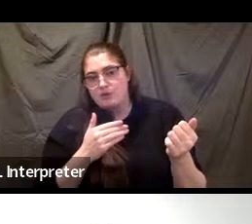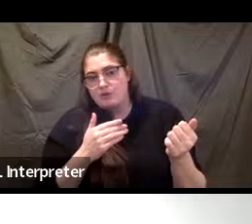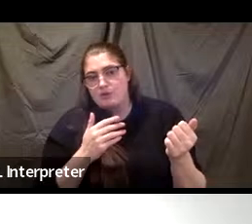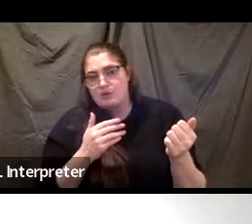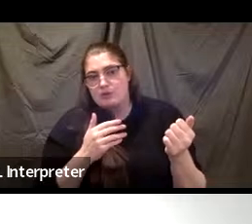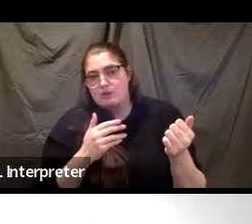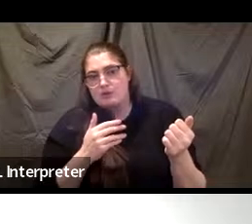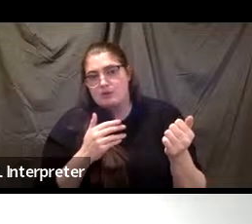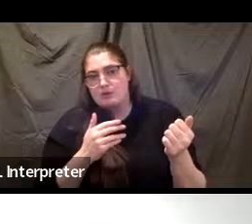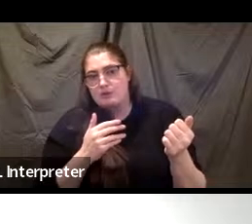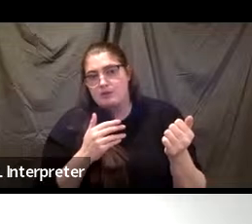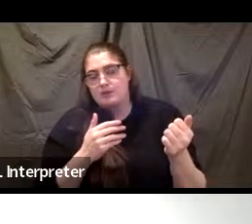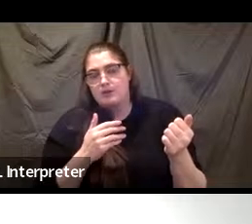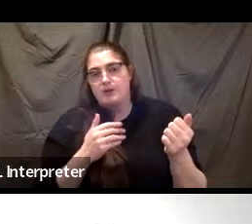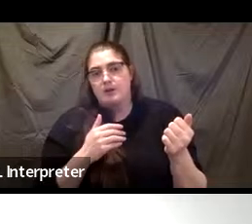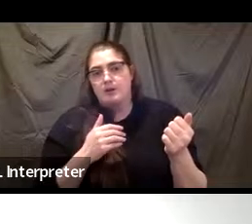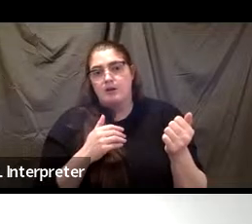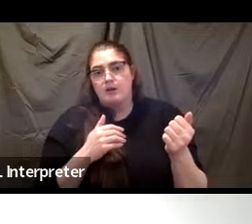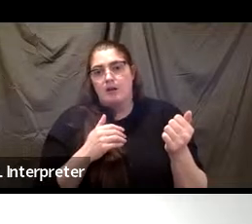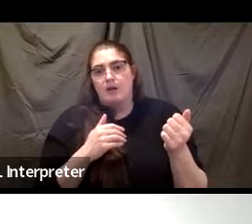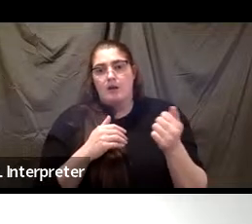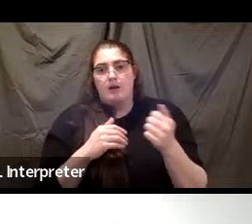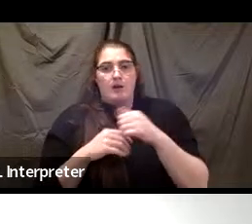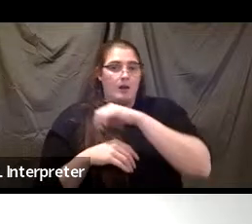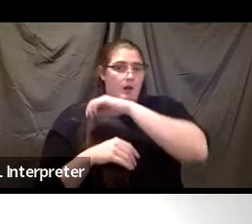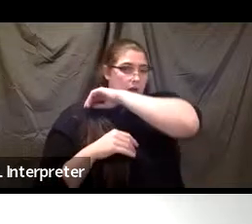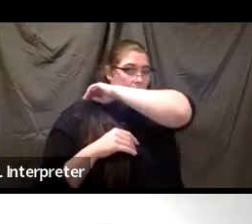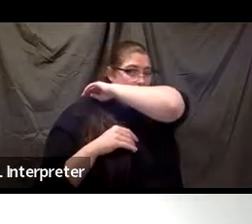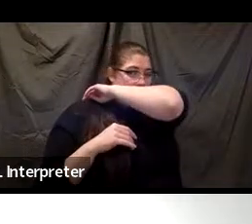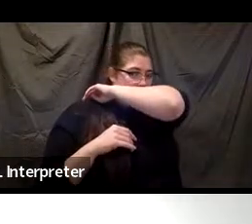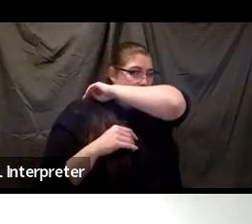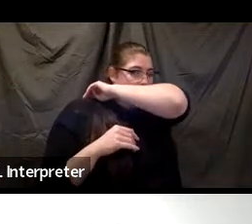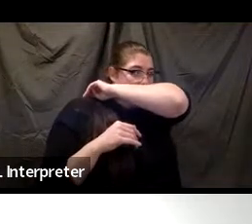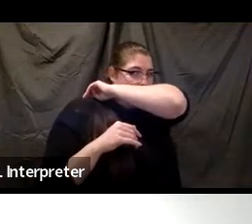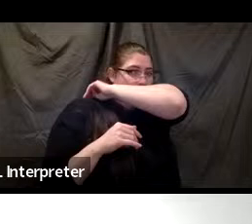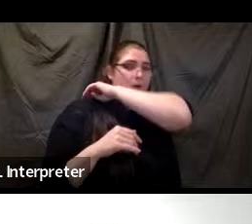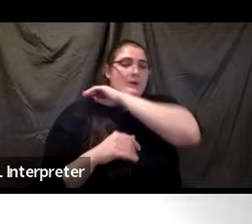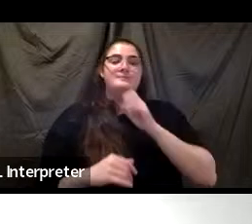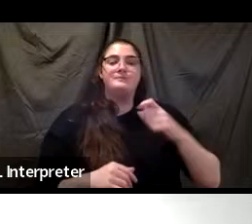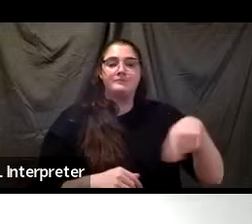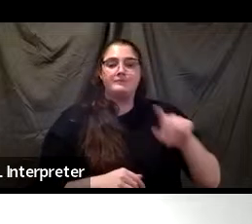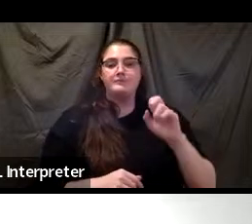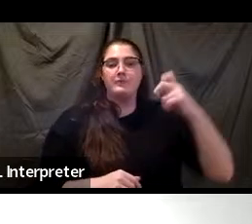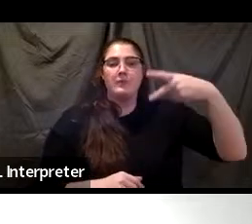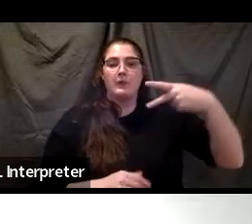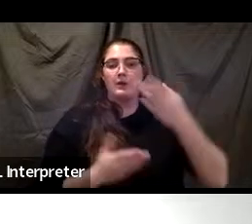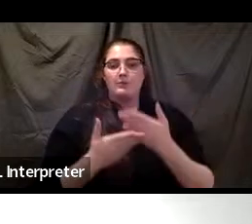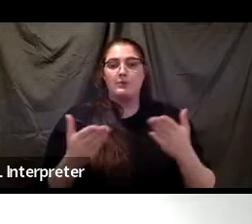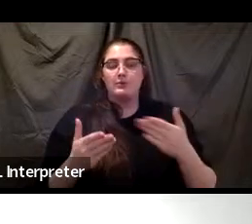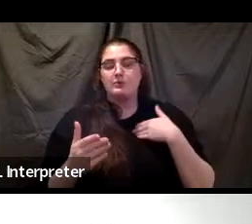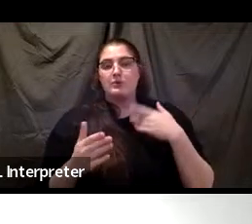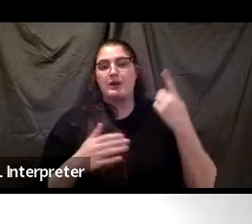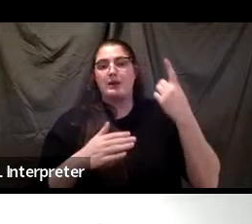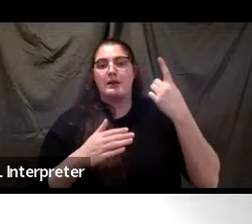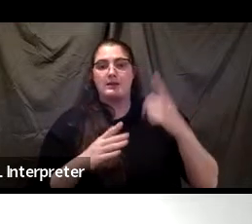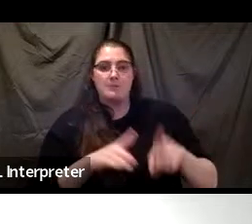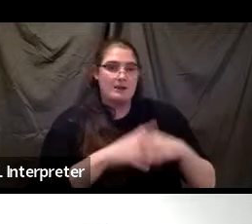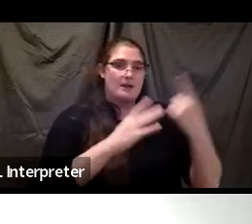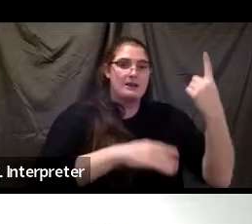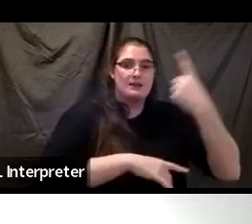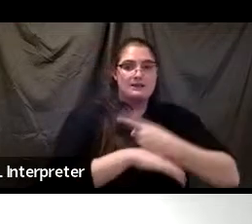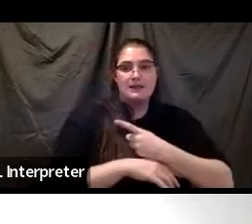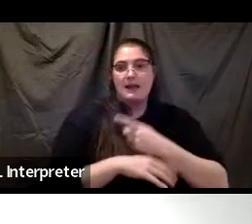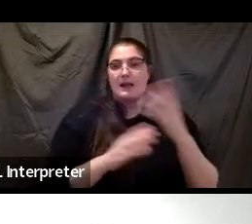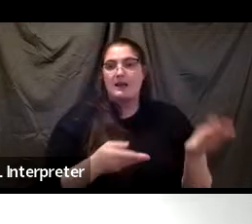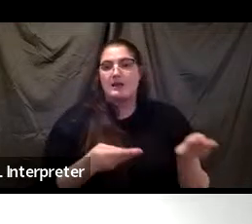and then Deposit. they can pick the tools up during the day and then return them before the end of the day, and they will get